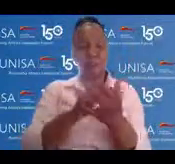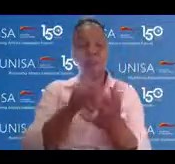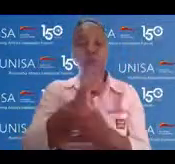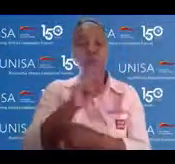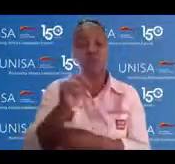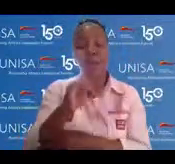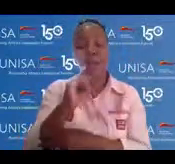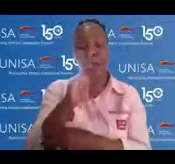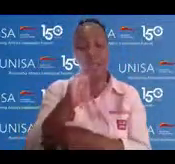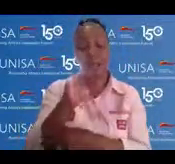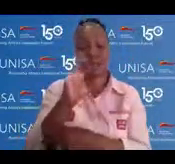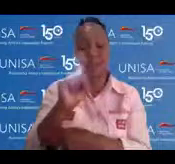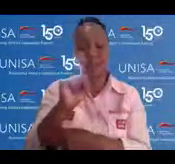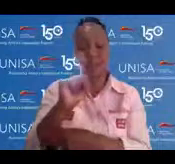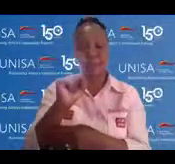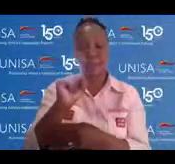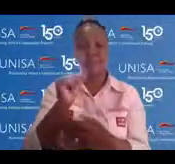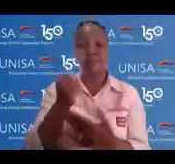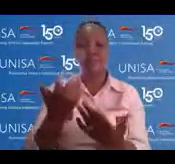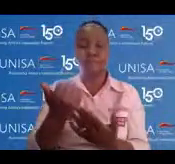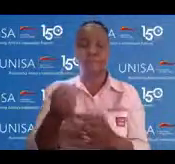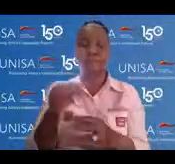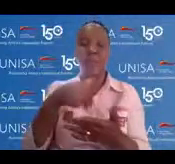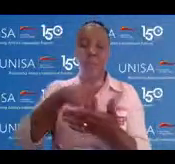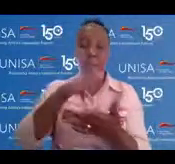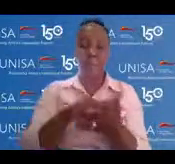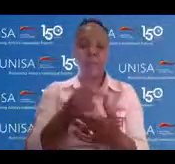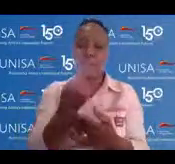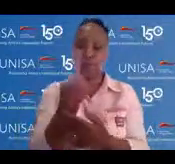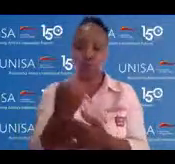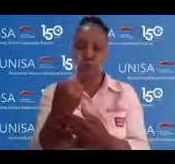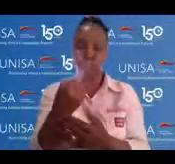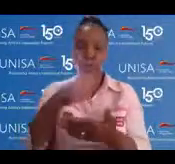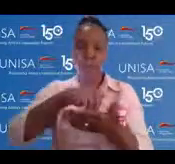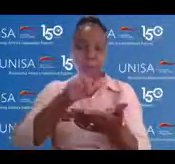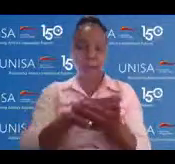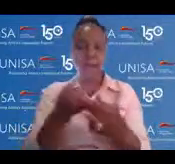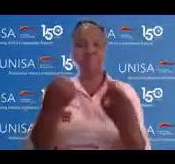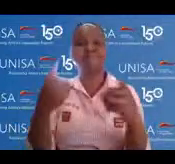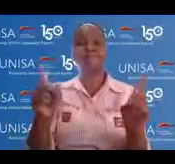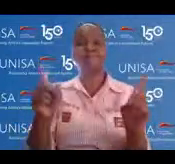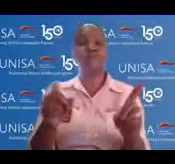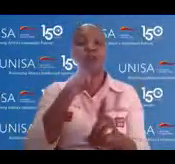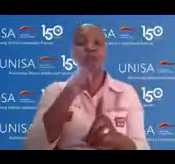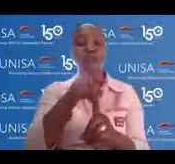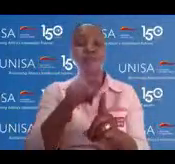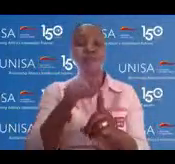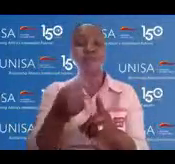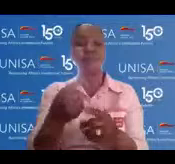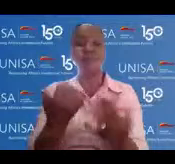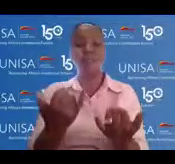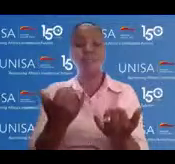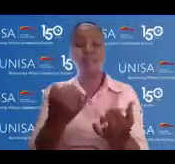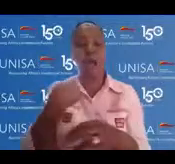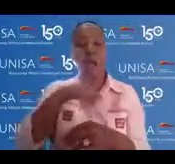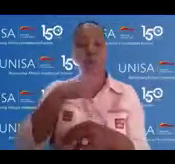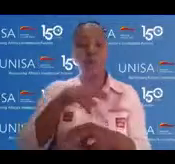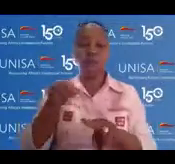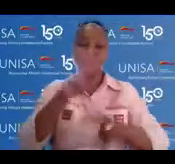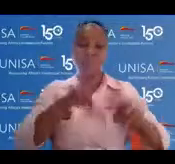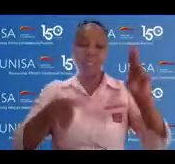app. So these two apps are different, but for this section, they chose, or our Invigilator for the day will